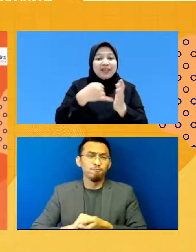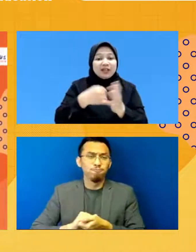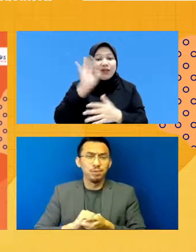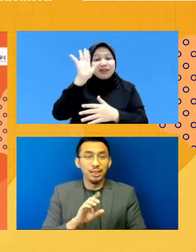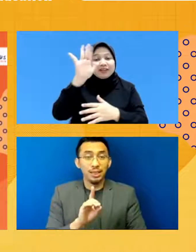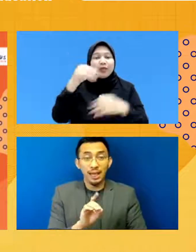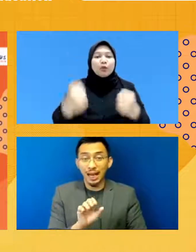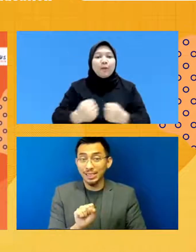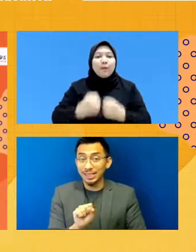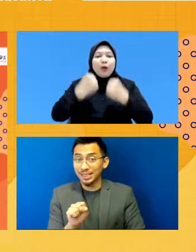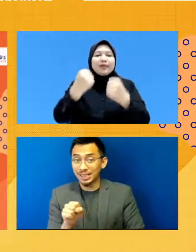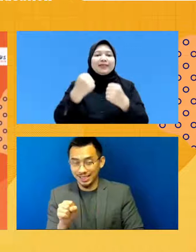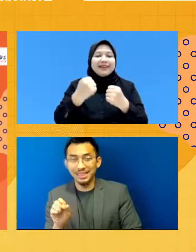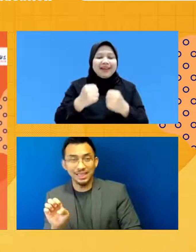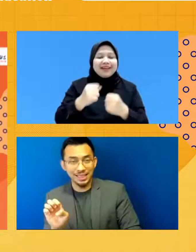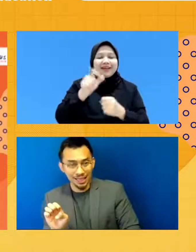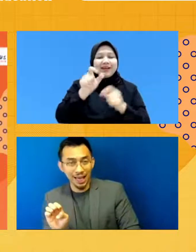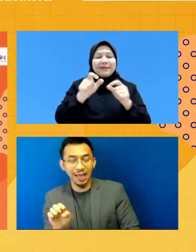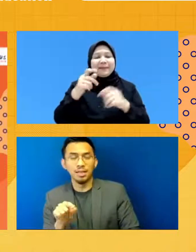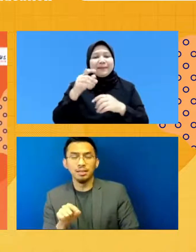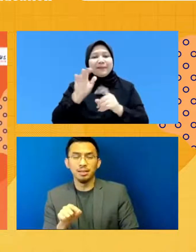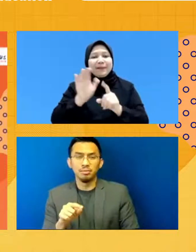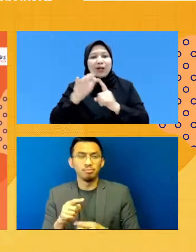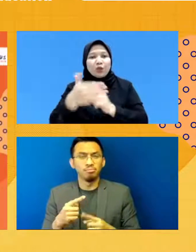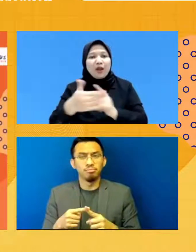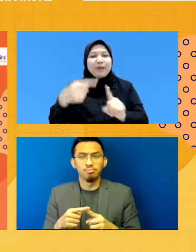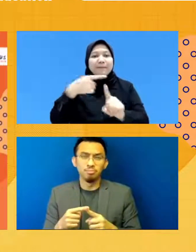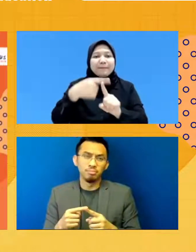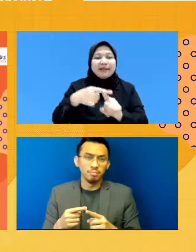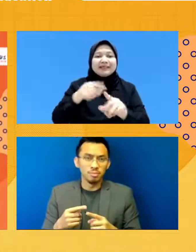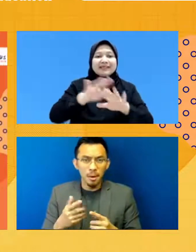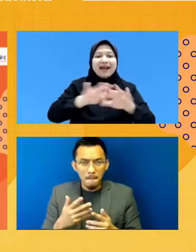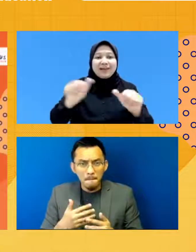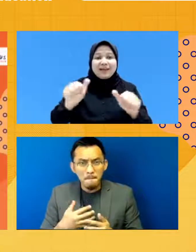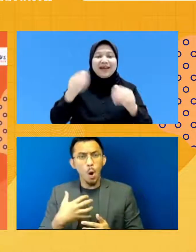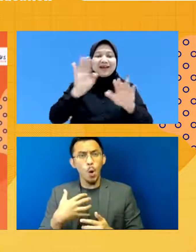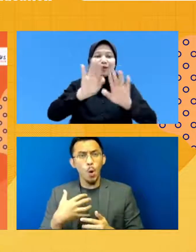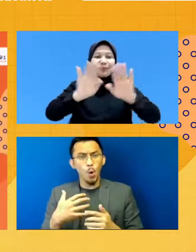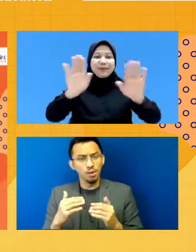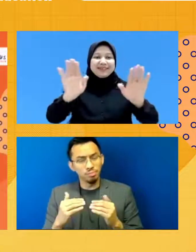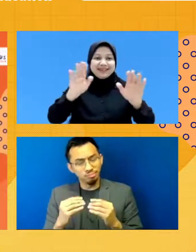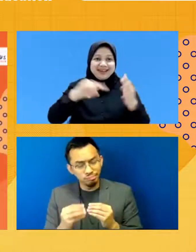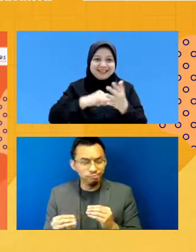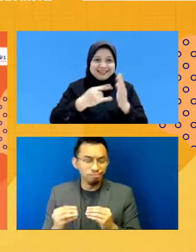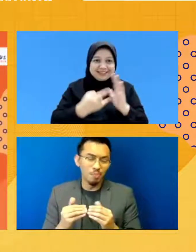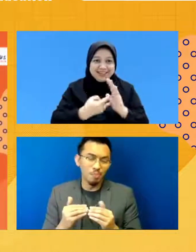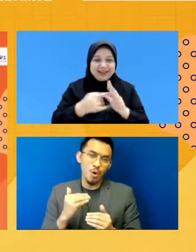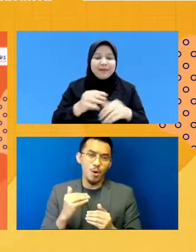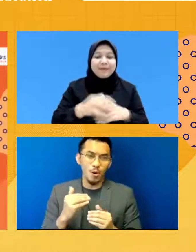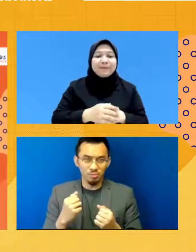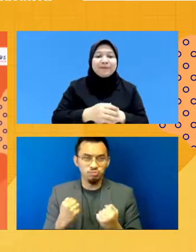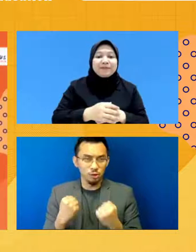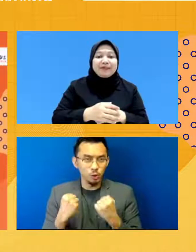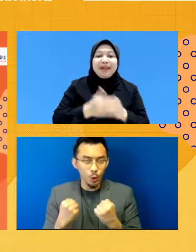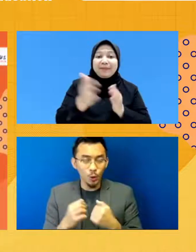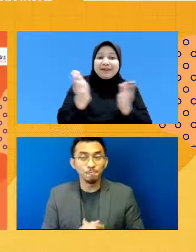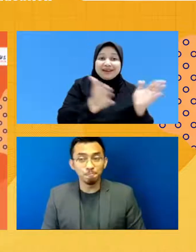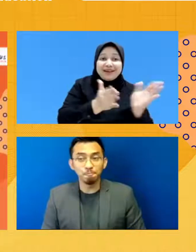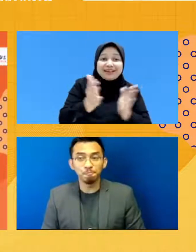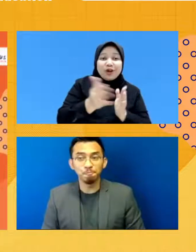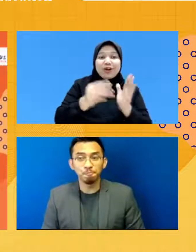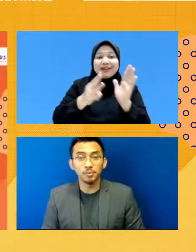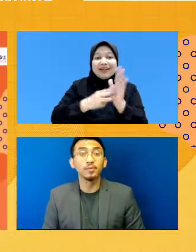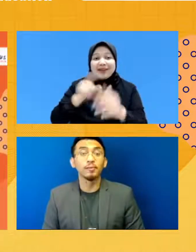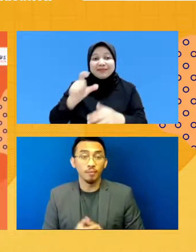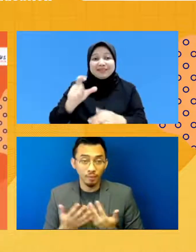digital education platform. So the moderator and MC have already give thanks to everybody,